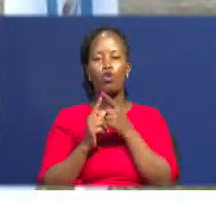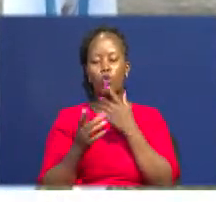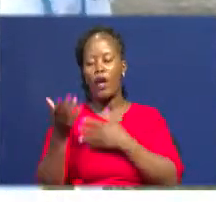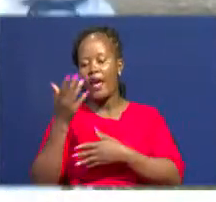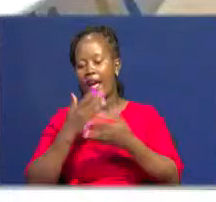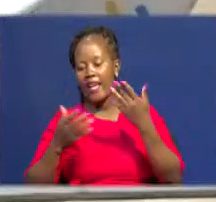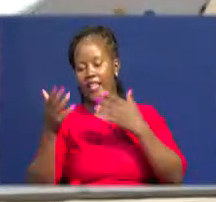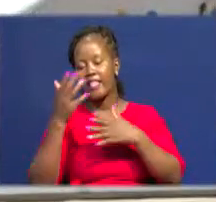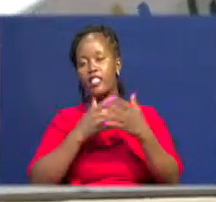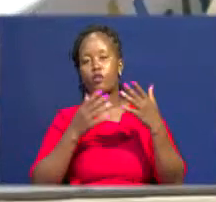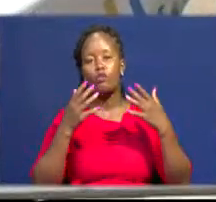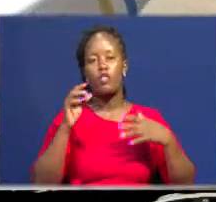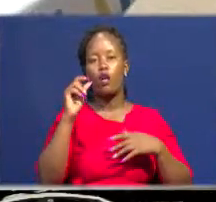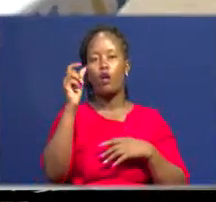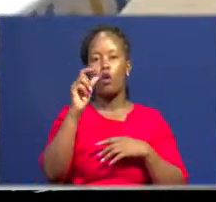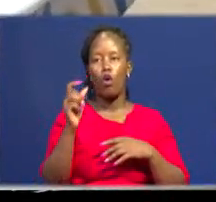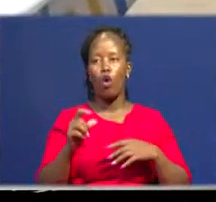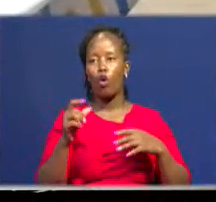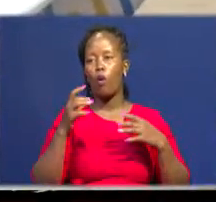such that